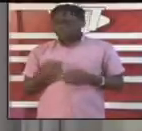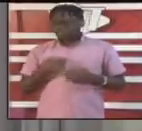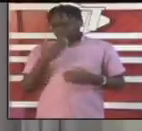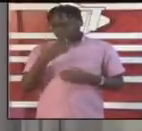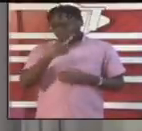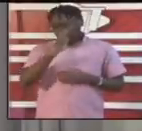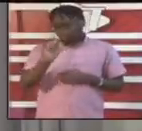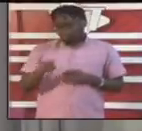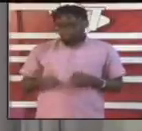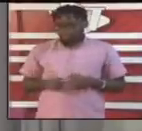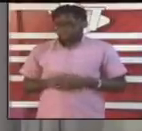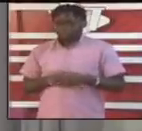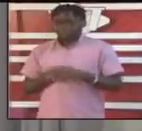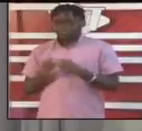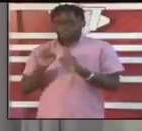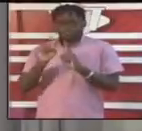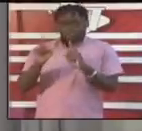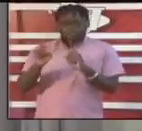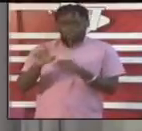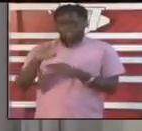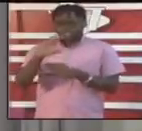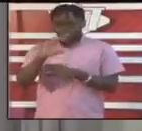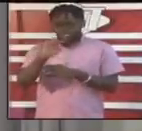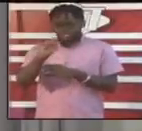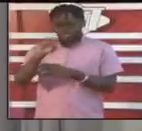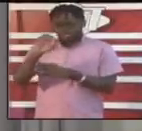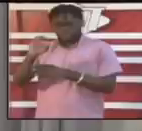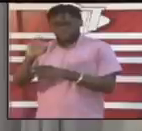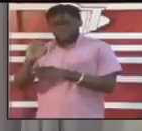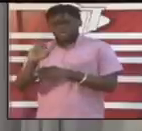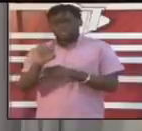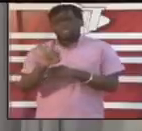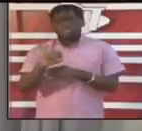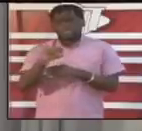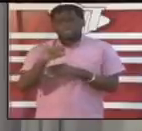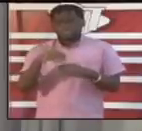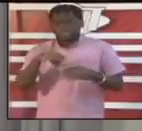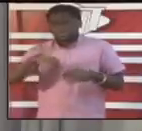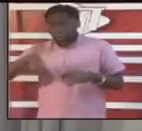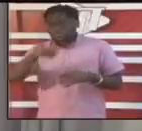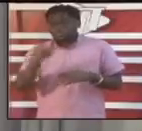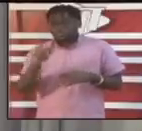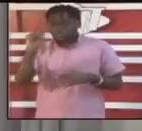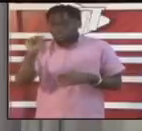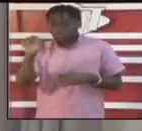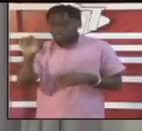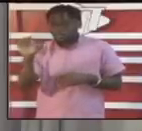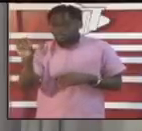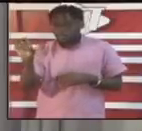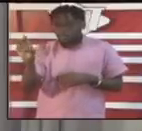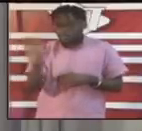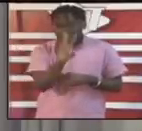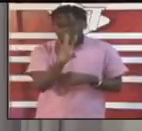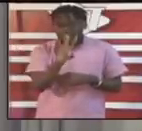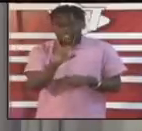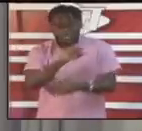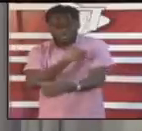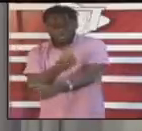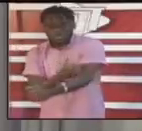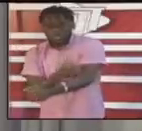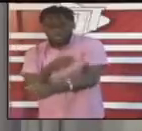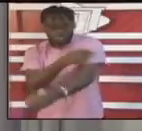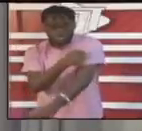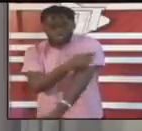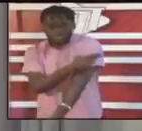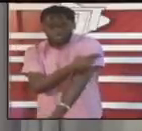Northwest Regional Health Authority because that is the geographic area we are most concerned about as far as